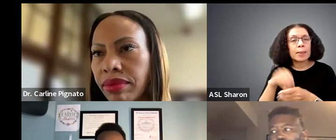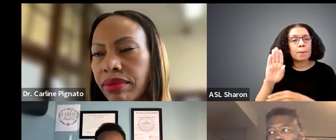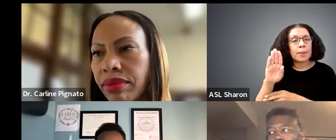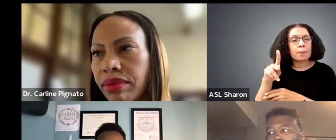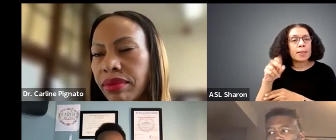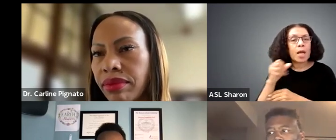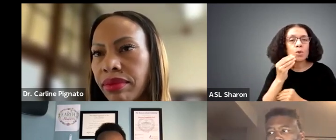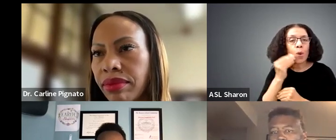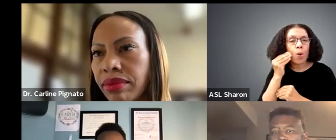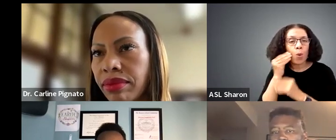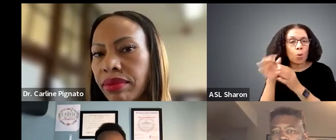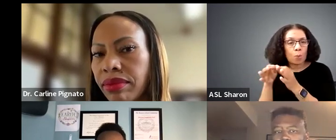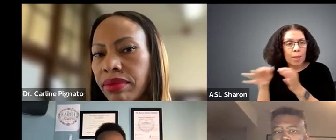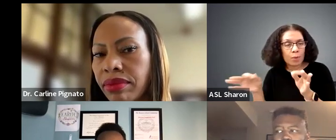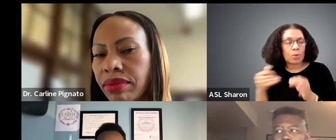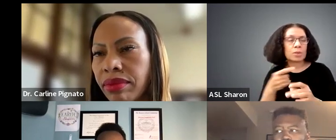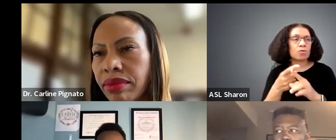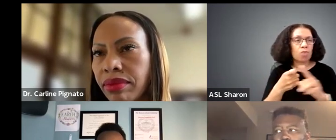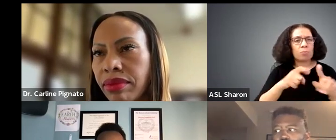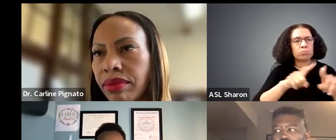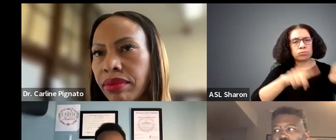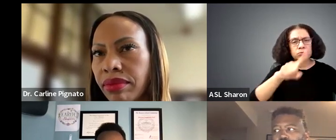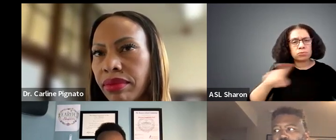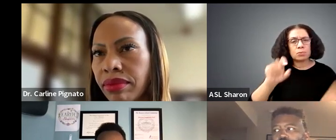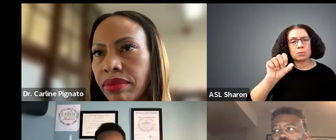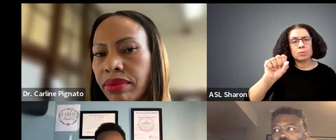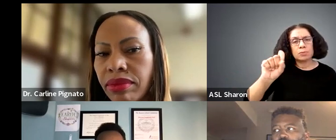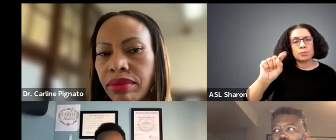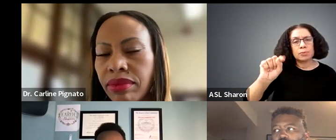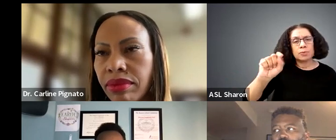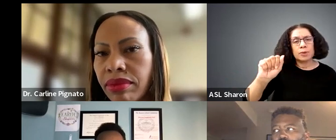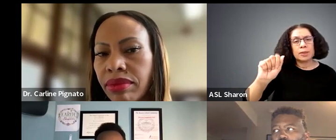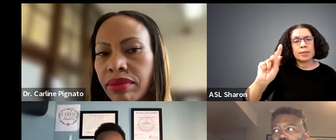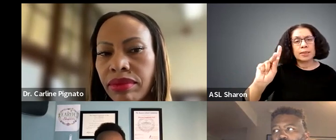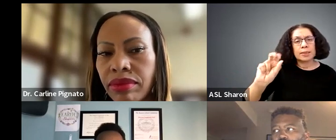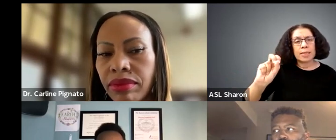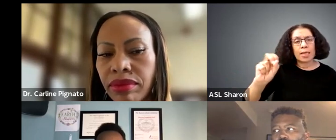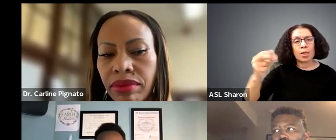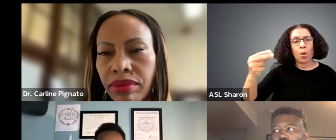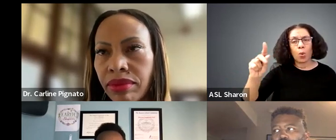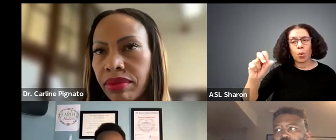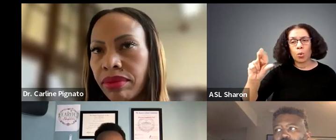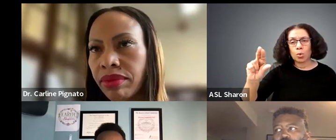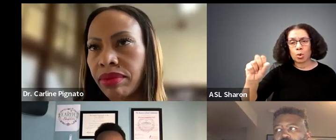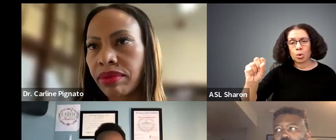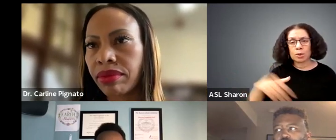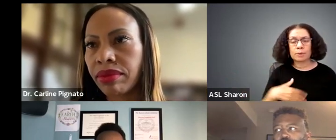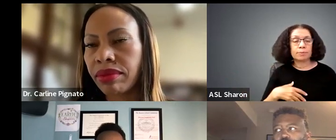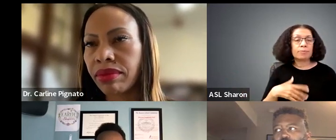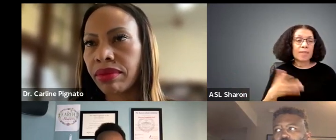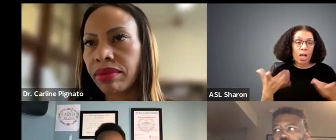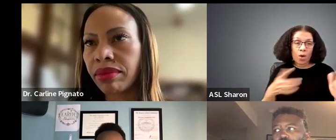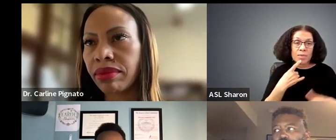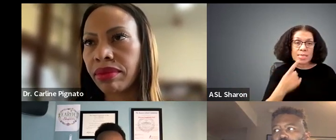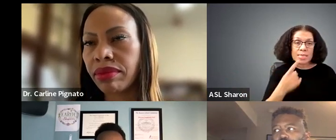and with stakeholders from the various groups. And as I mentioned, Ms. Sullivan has sent out a link. Please